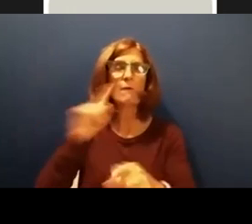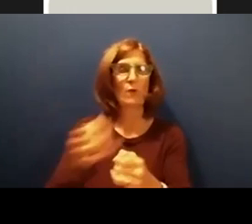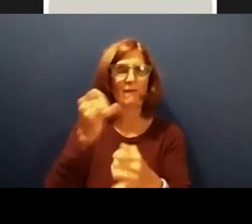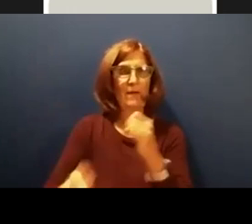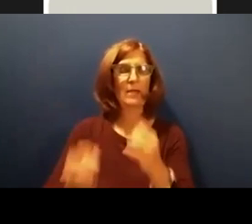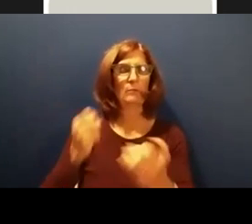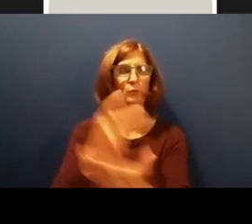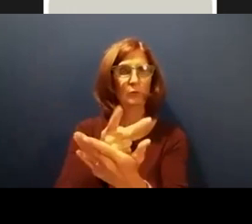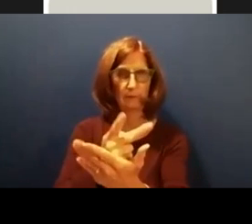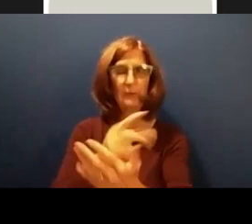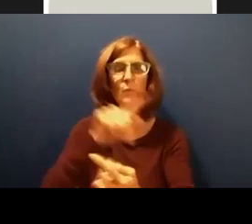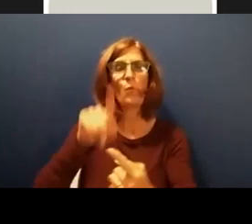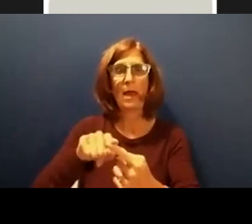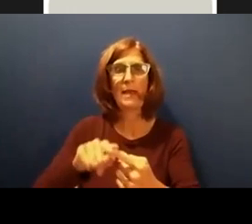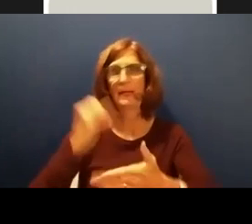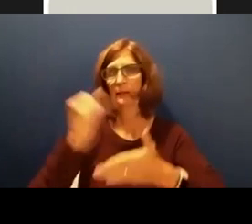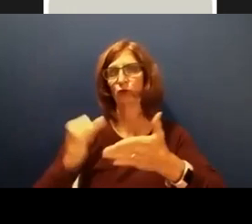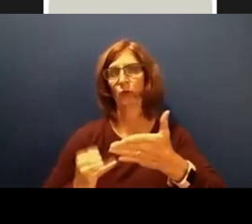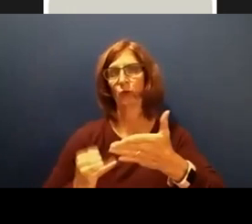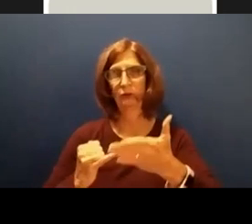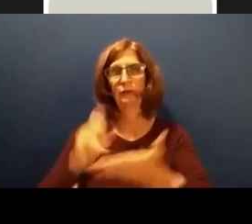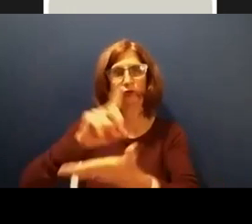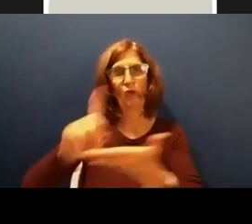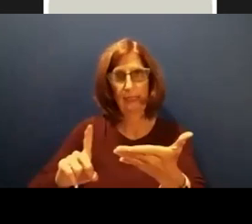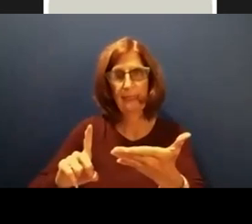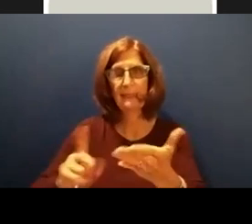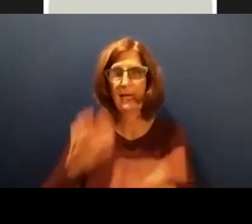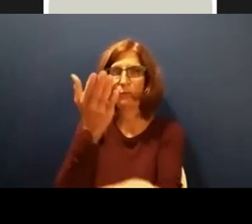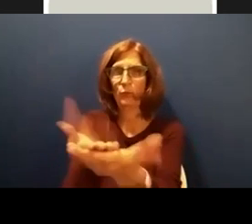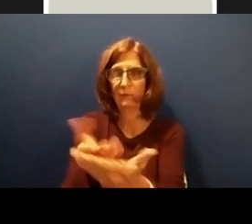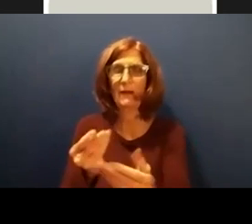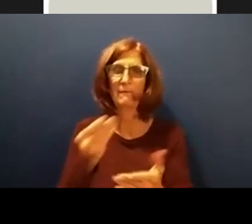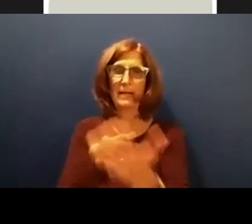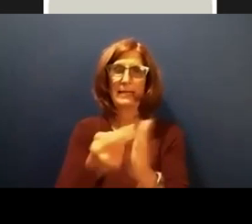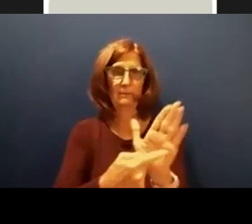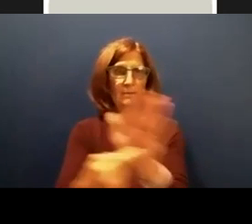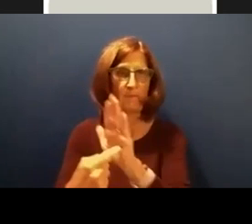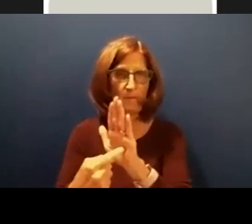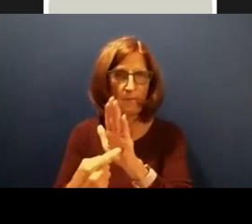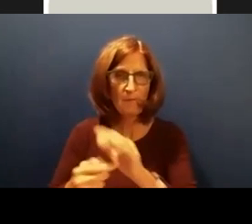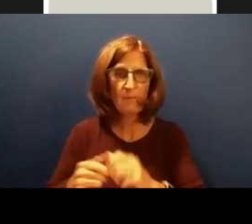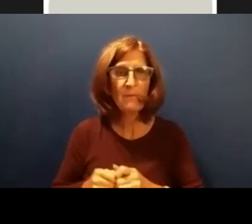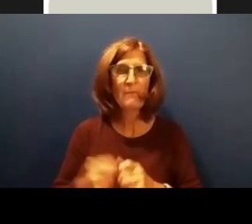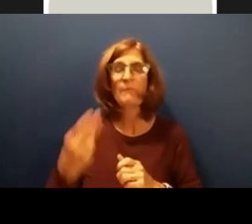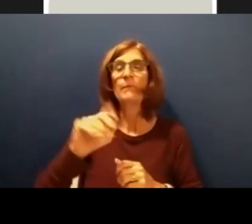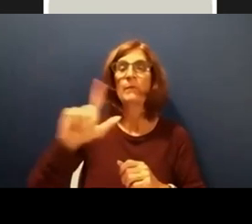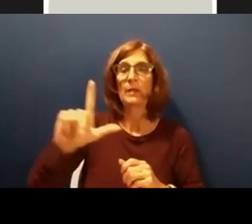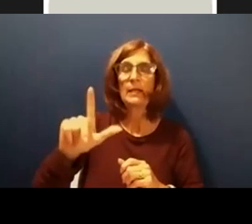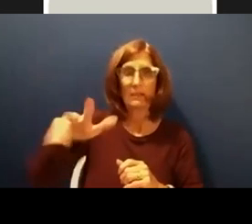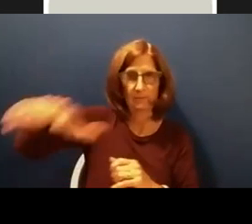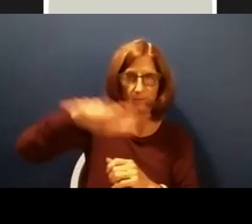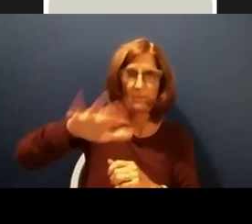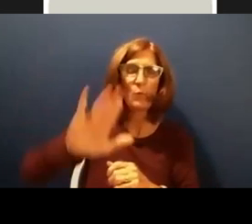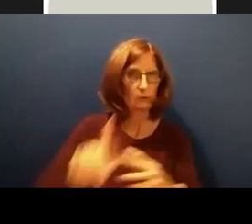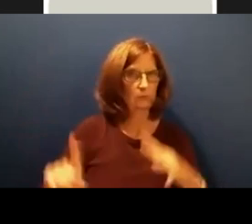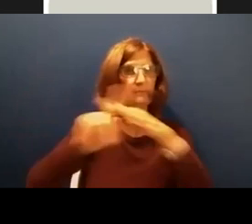of construction drawings and evidence of financing. Marimba Malayans from the Hill CDC should be in attendance if